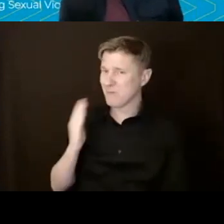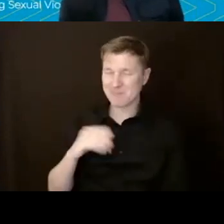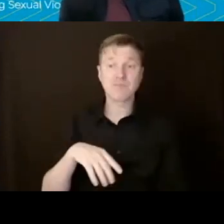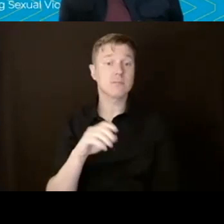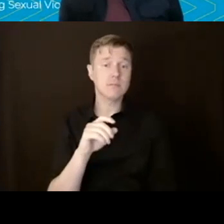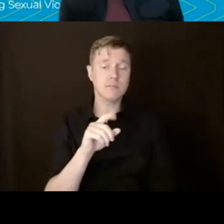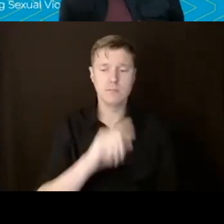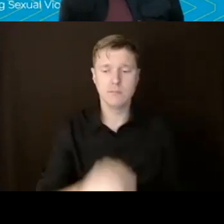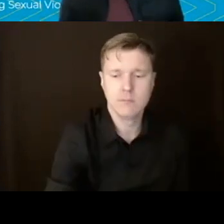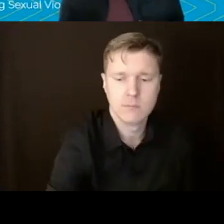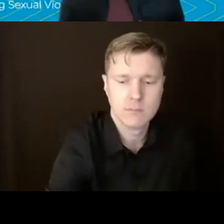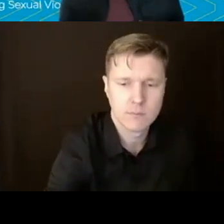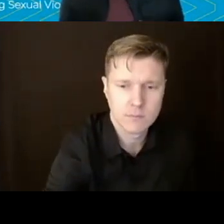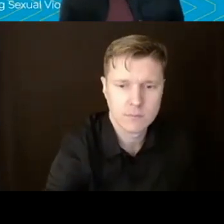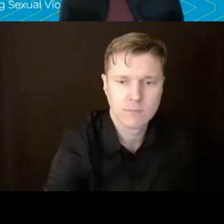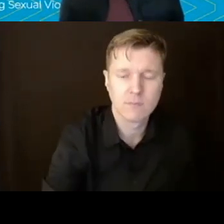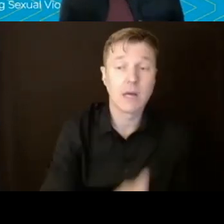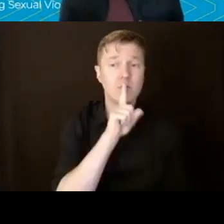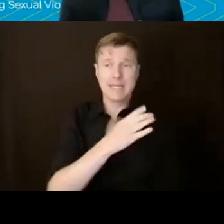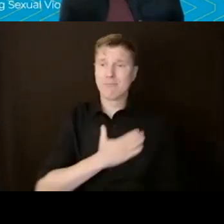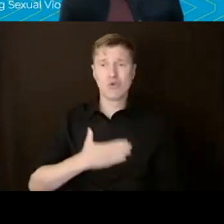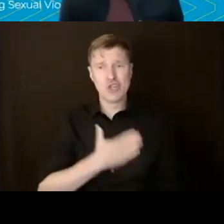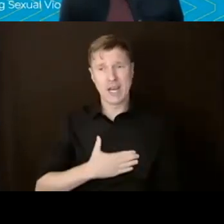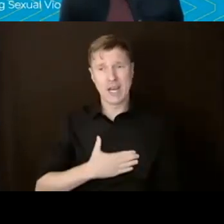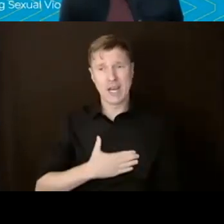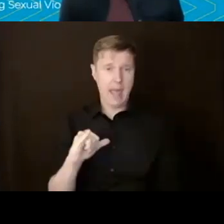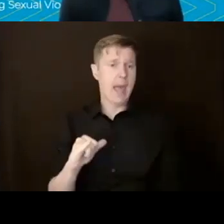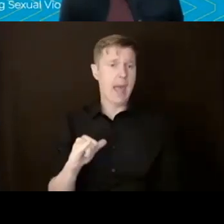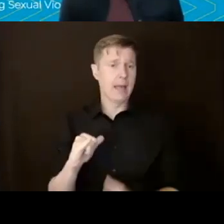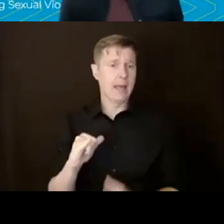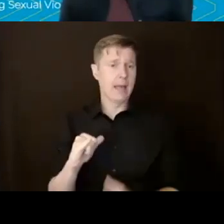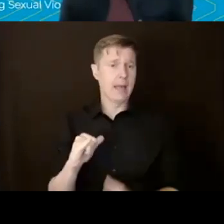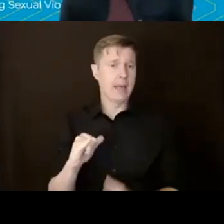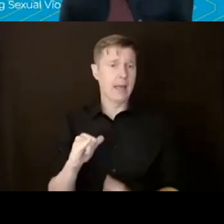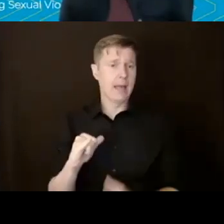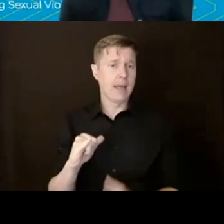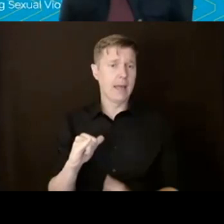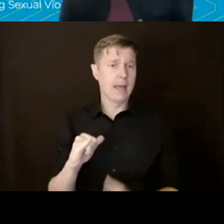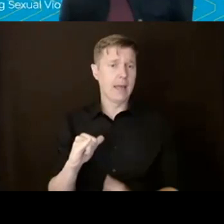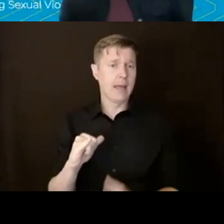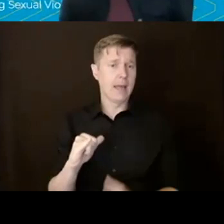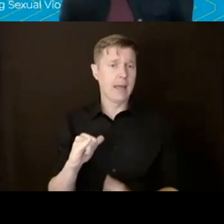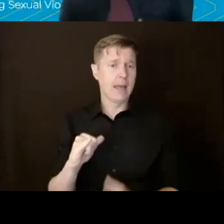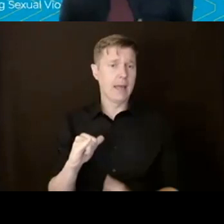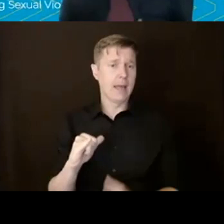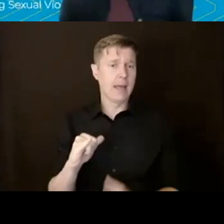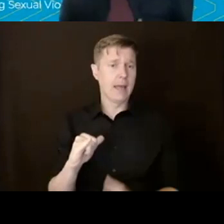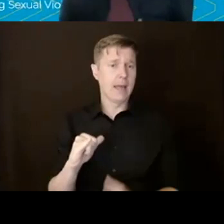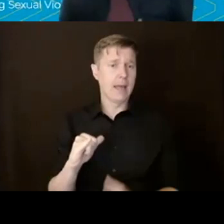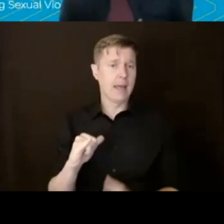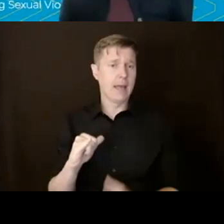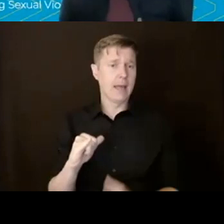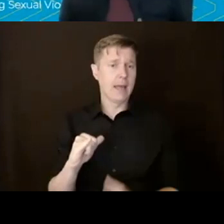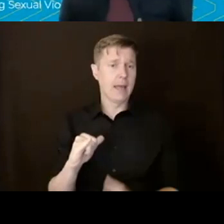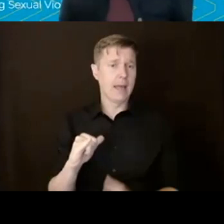this conversation about patterns, and I appreciate everyone for lifting up the patterns and messages that you observe as you do this activity with